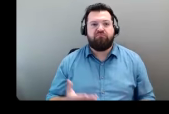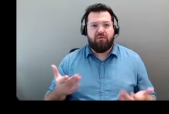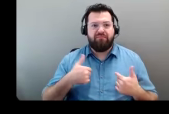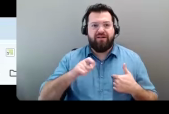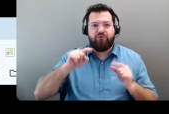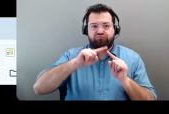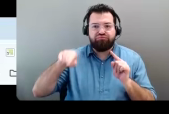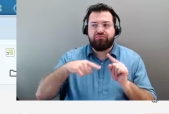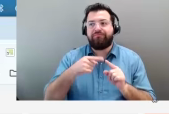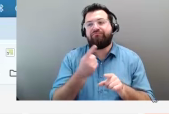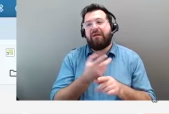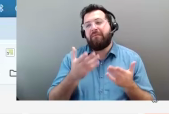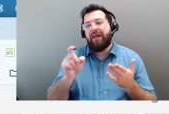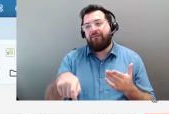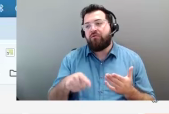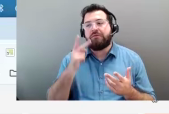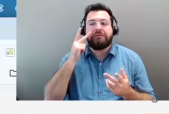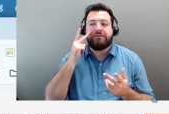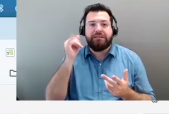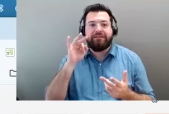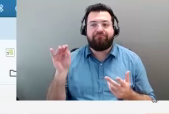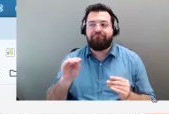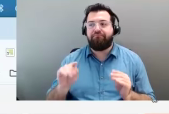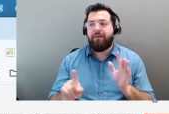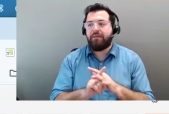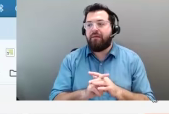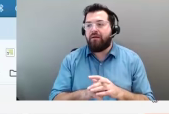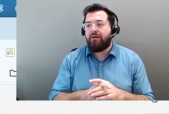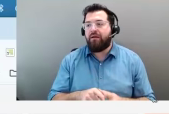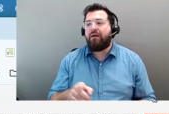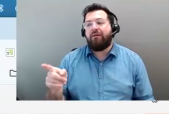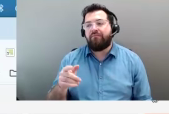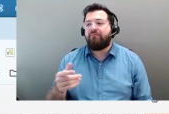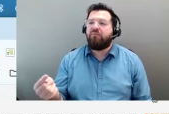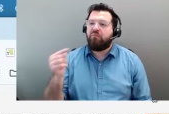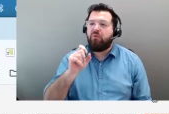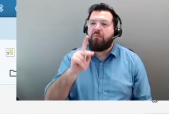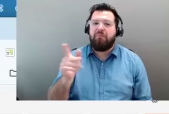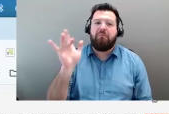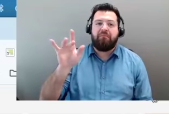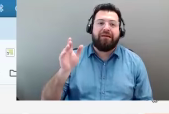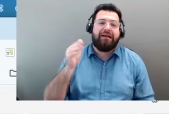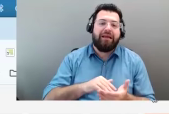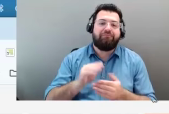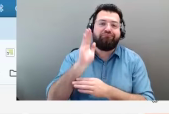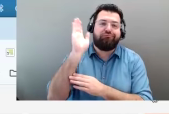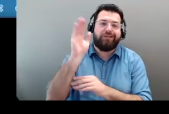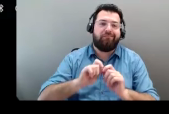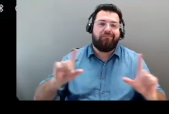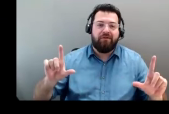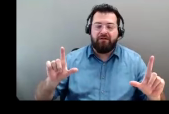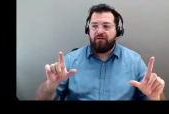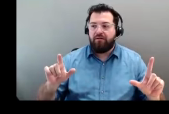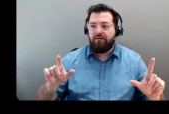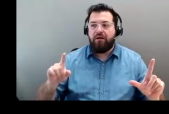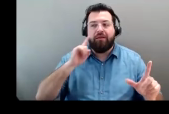Yeah, you Okay. might, but Oh, there we go. yeah, I see it. yeah, go back and present and let's see if it comes to it. Just had a hard time. I think the